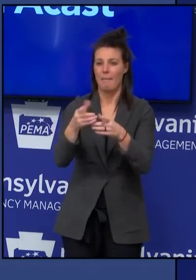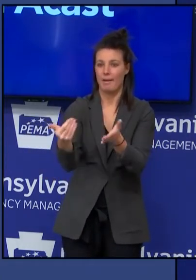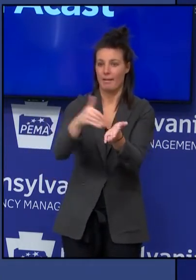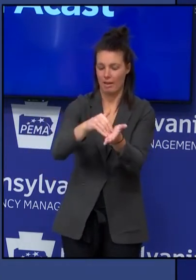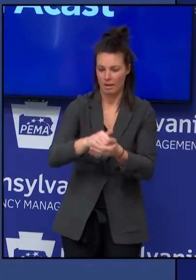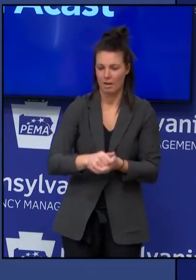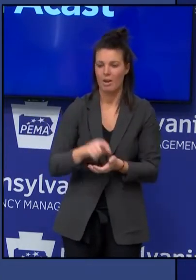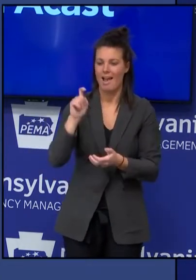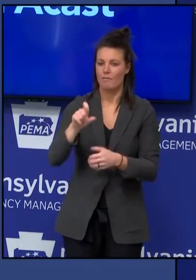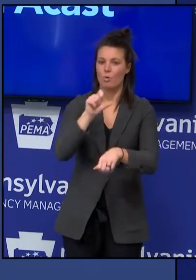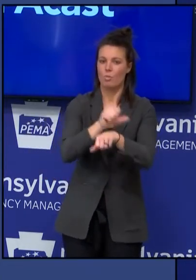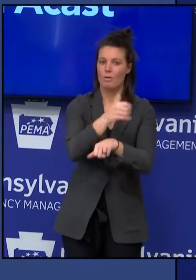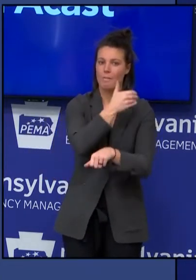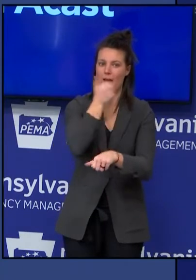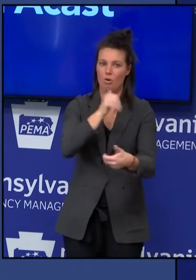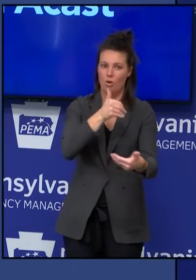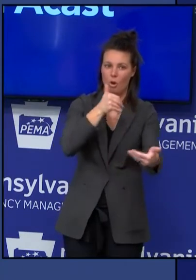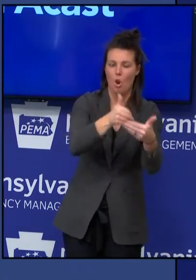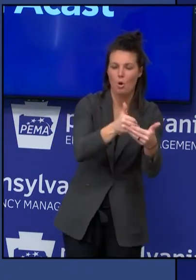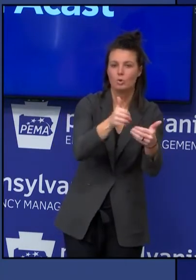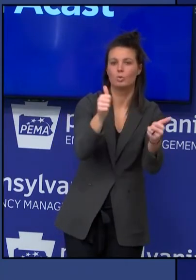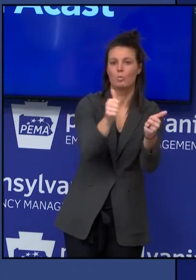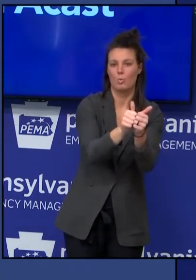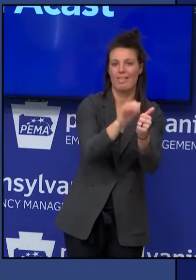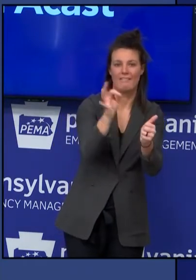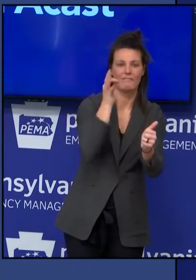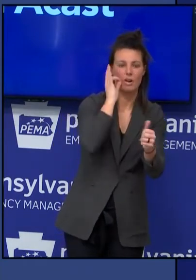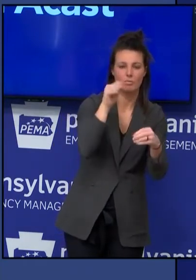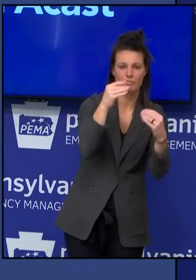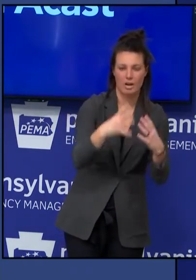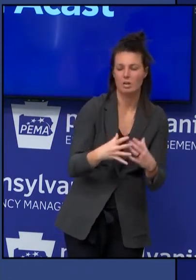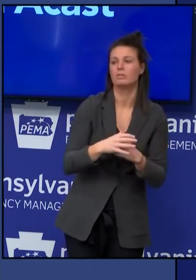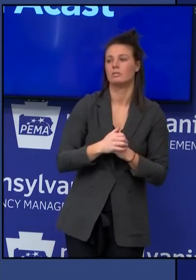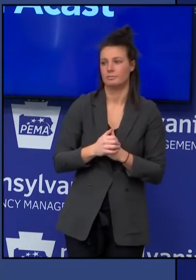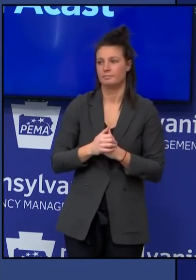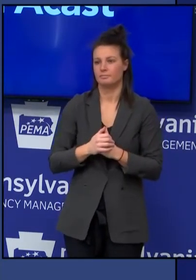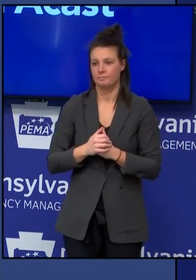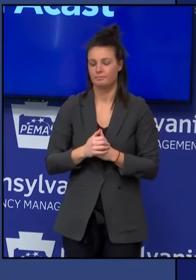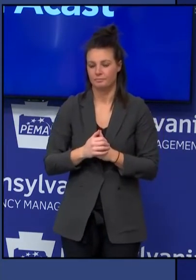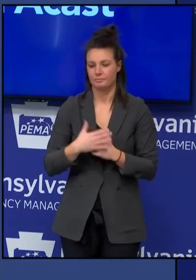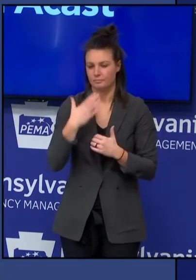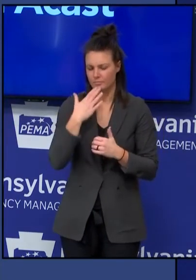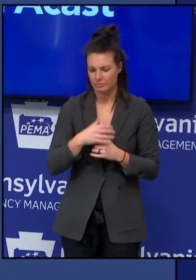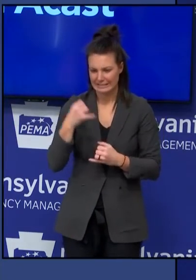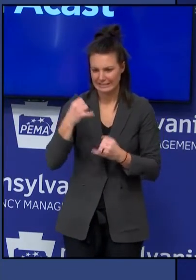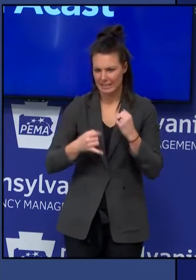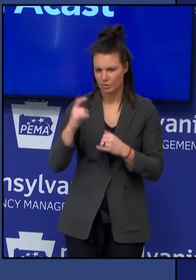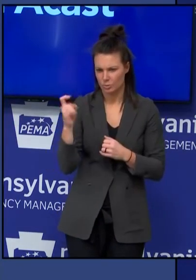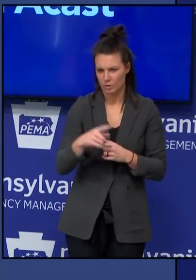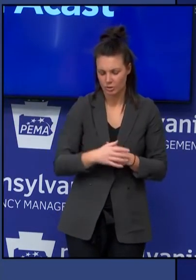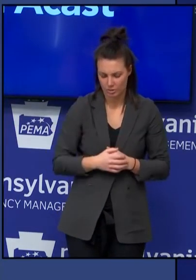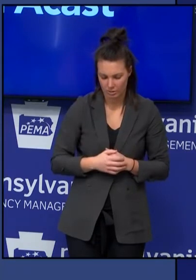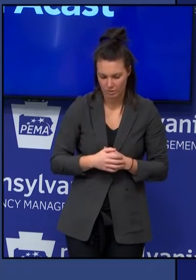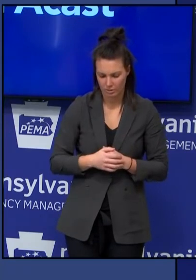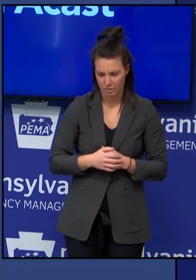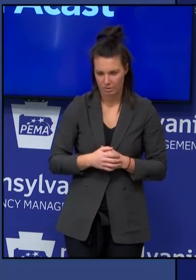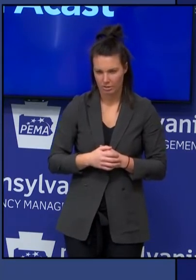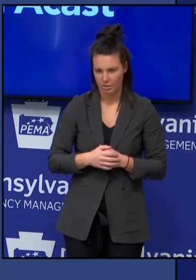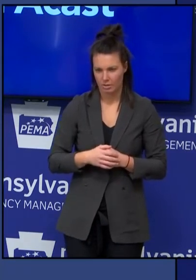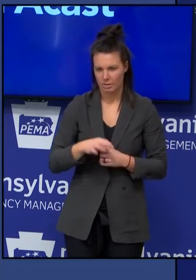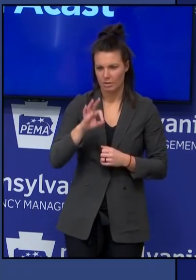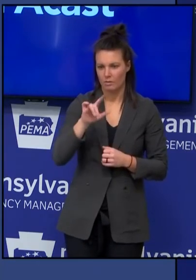closely with our federal partners and more closely with our provider partners. Thank you. And our last question today is going to be from